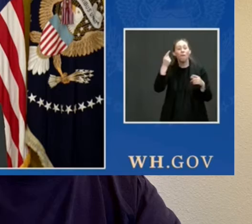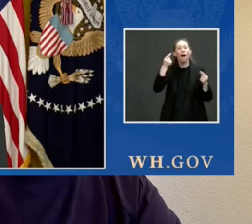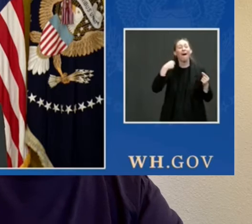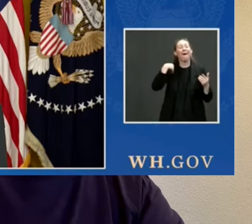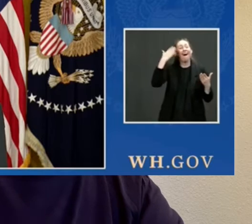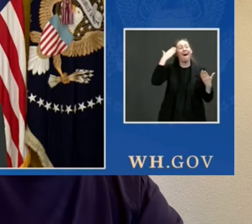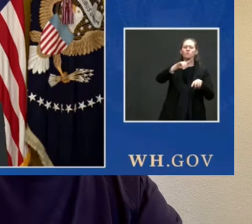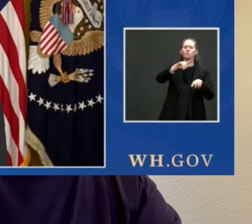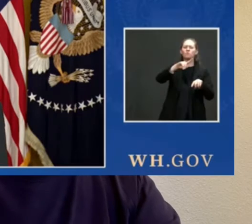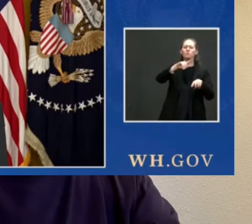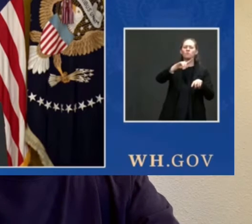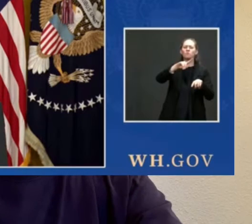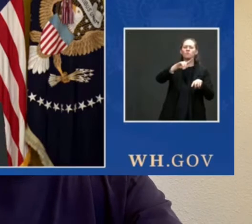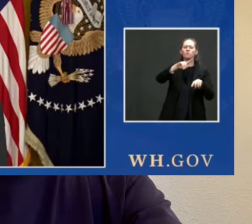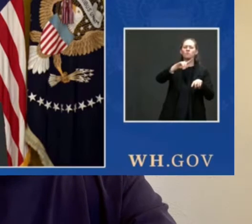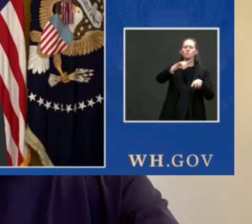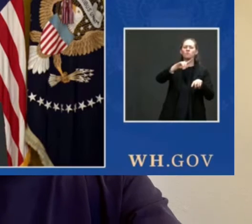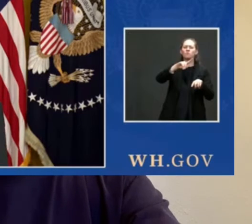Party. Do you?